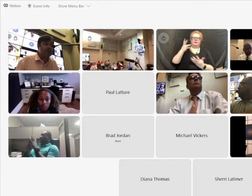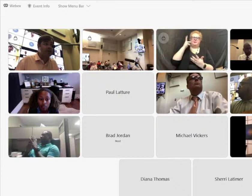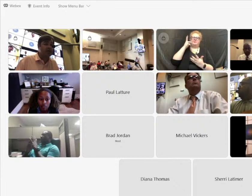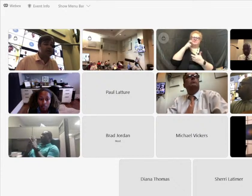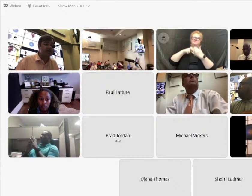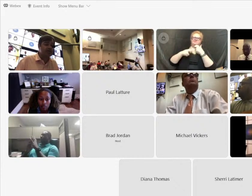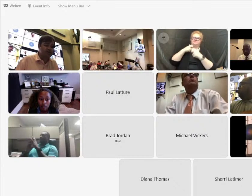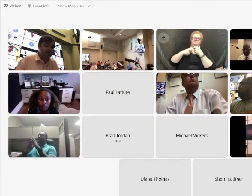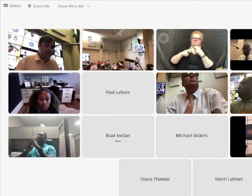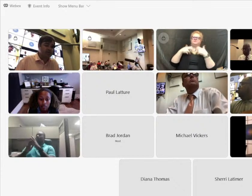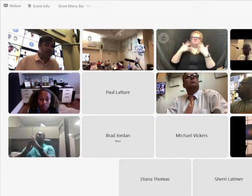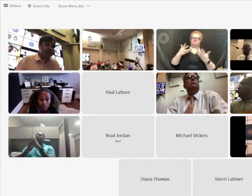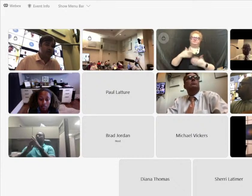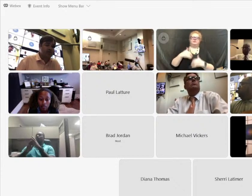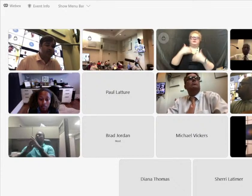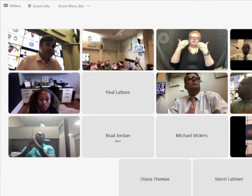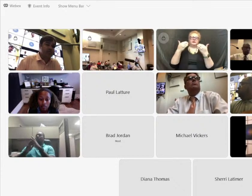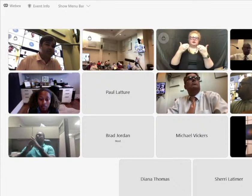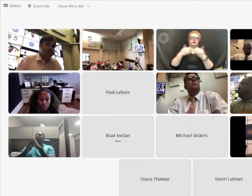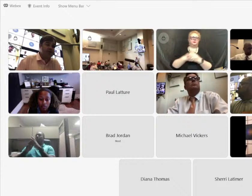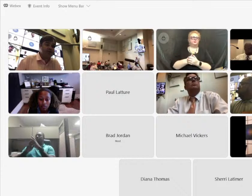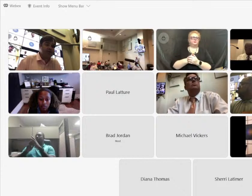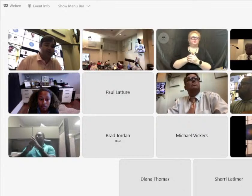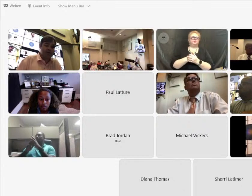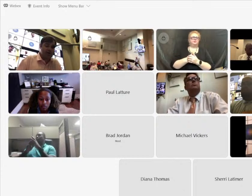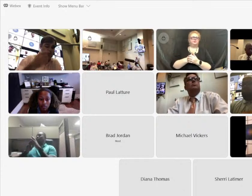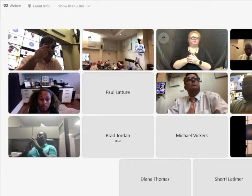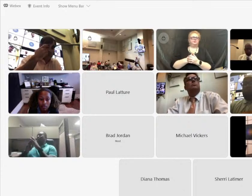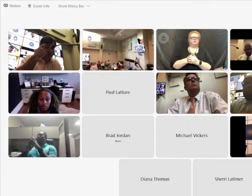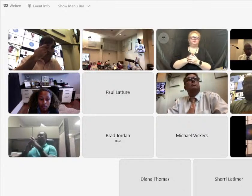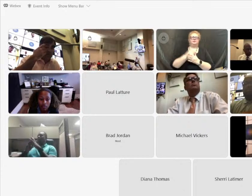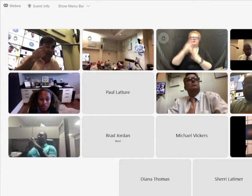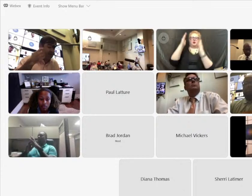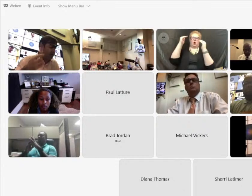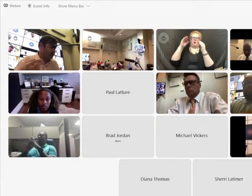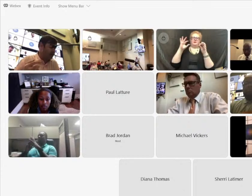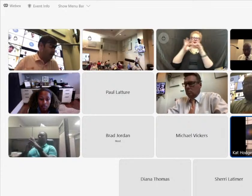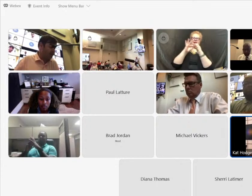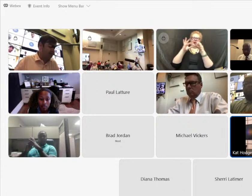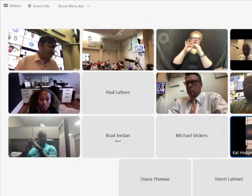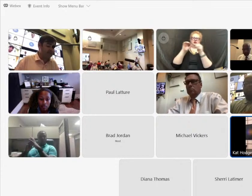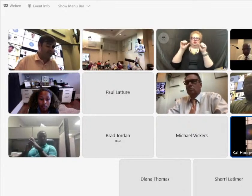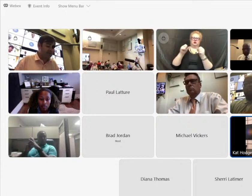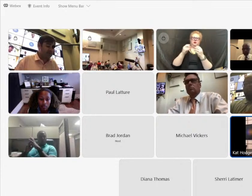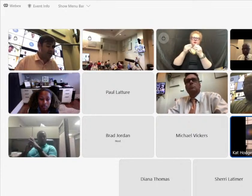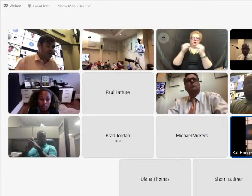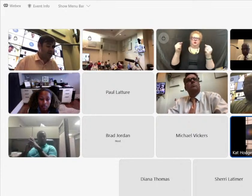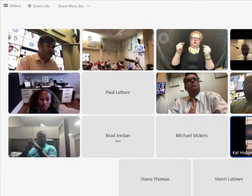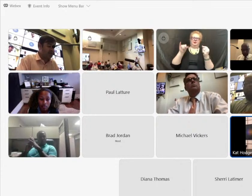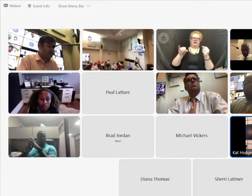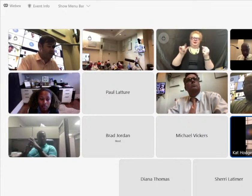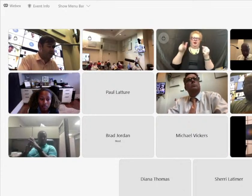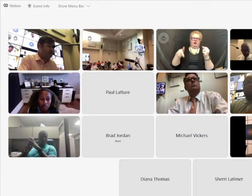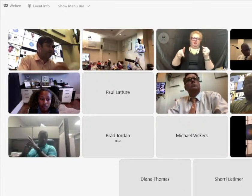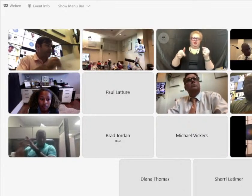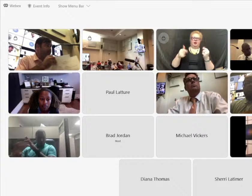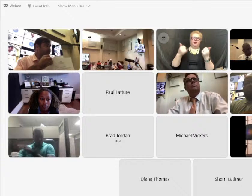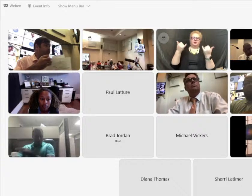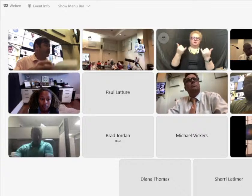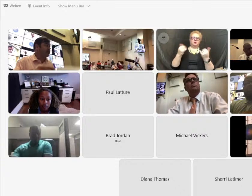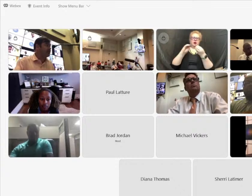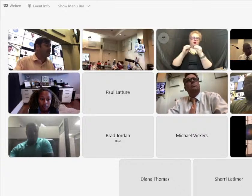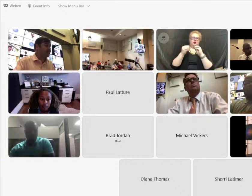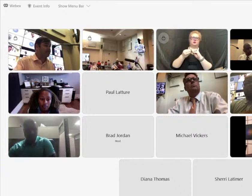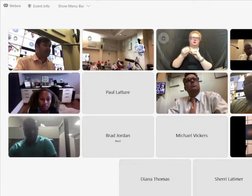Hope the connection issues can be remedied. I think we're moving on to item 15. Is that correct? I think